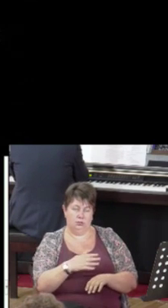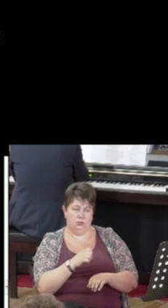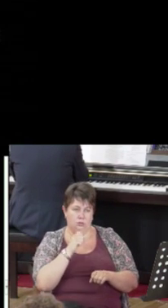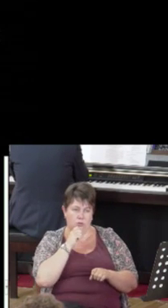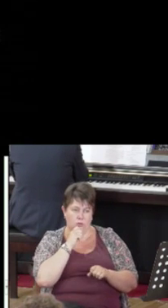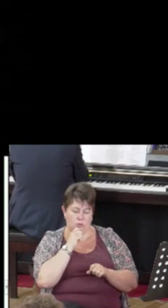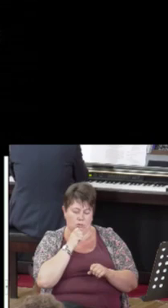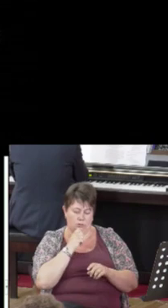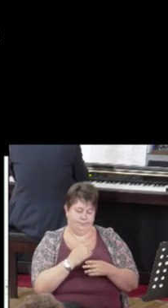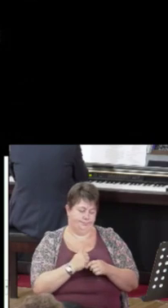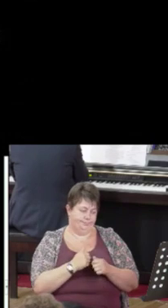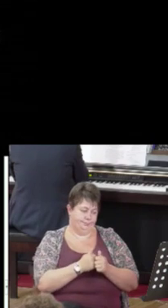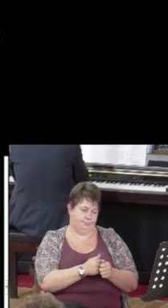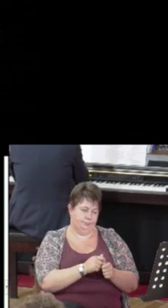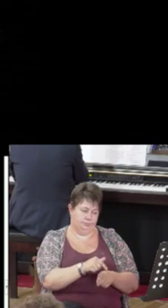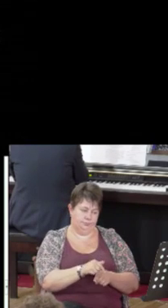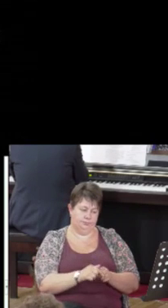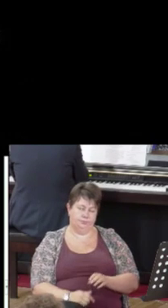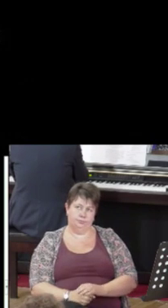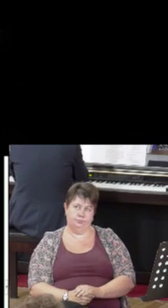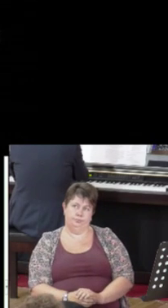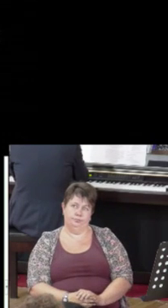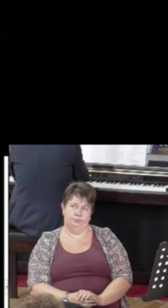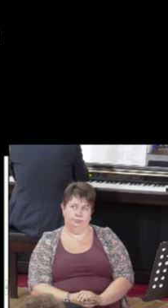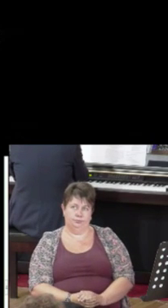take refuge in him.